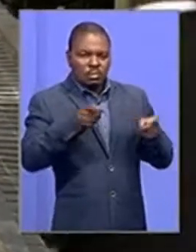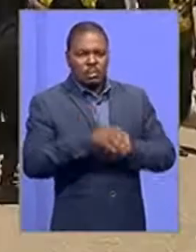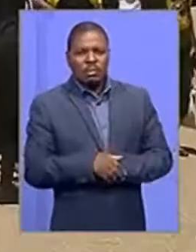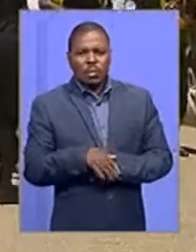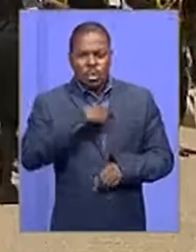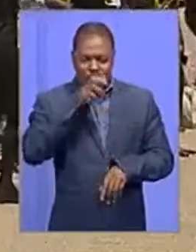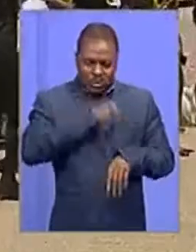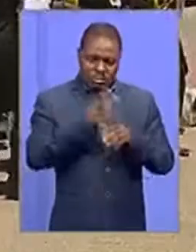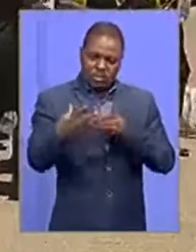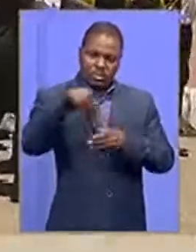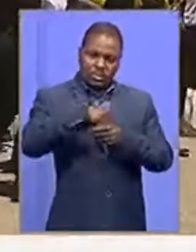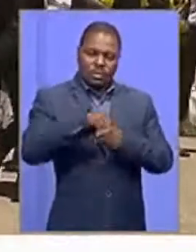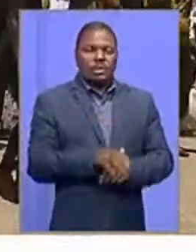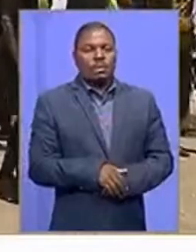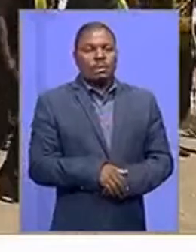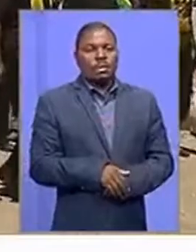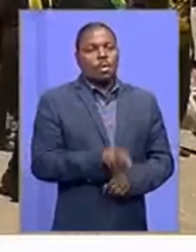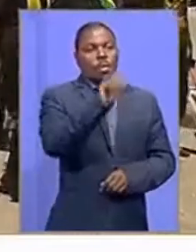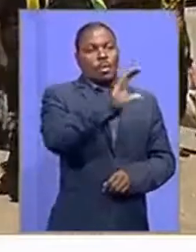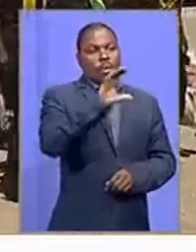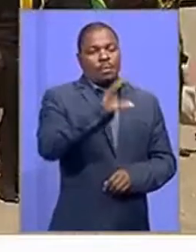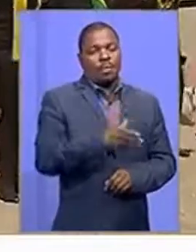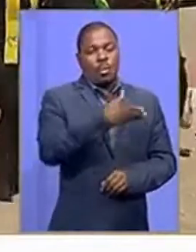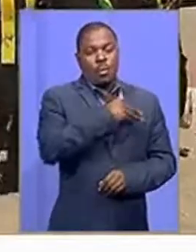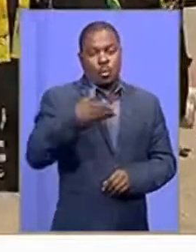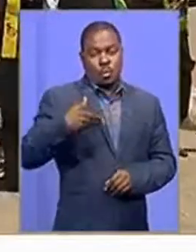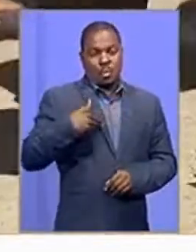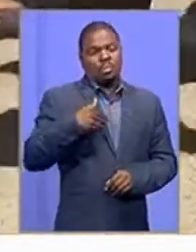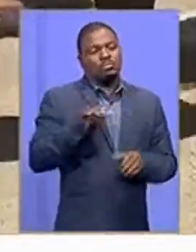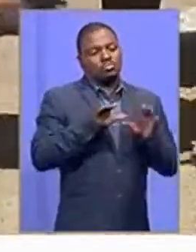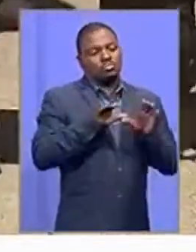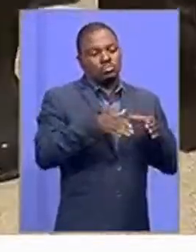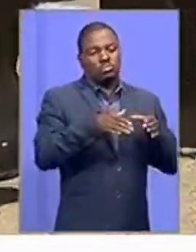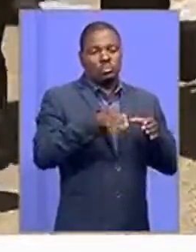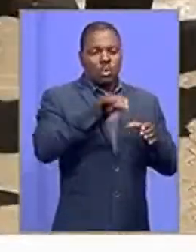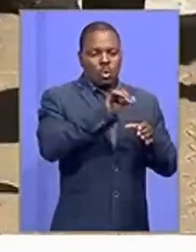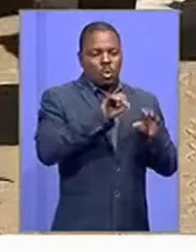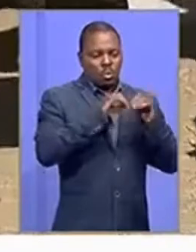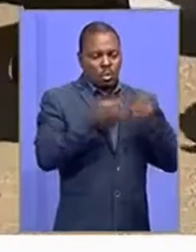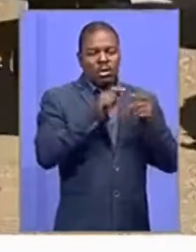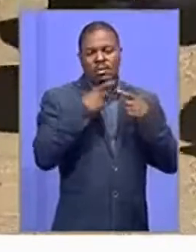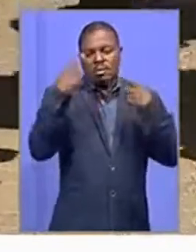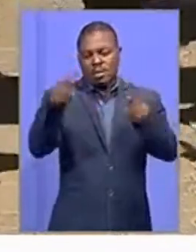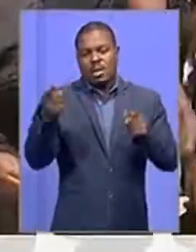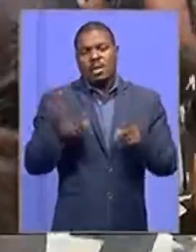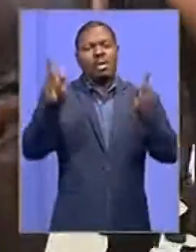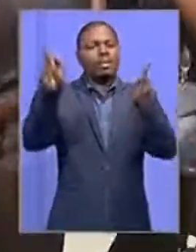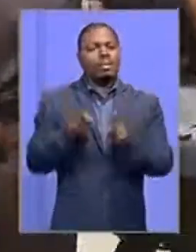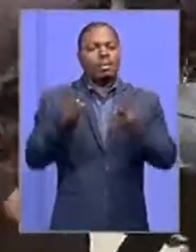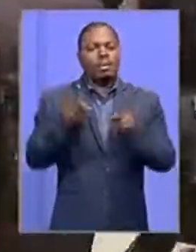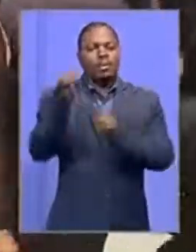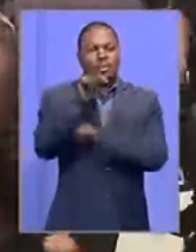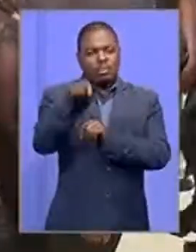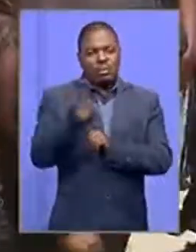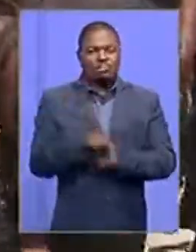inclusion. Northern Cape teng liki ya basadi ya ANC ine e hwantetse lekaleng la ntshetsopele ya moruo le Kimberley ho tshehetsa mohwanto